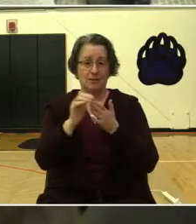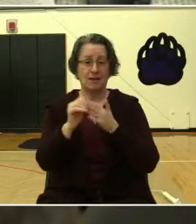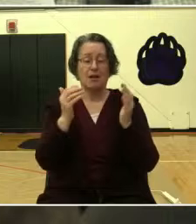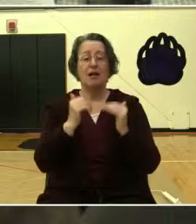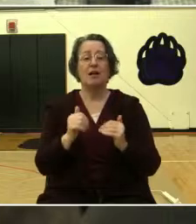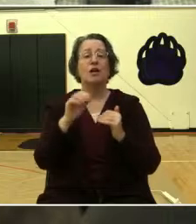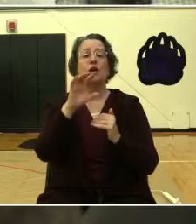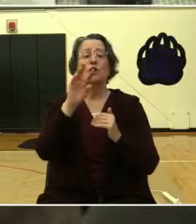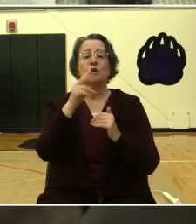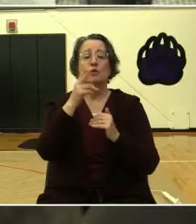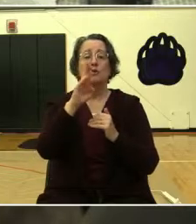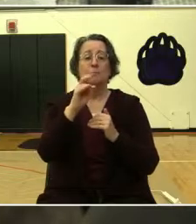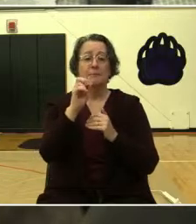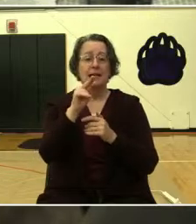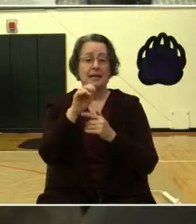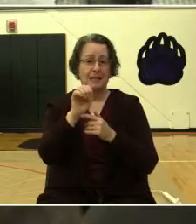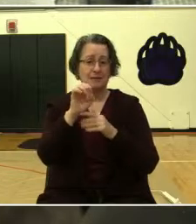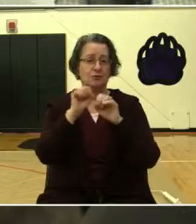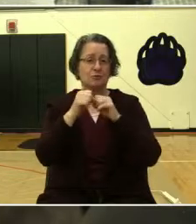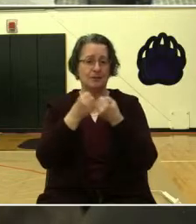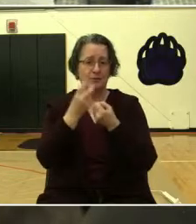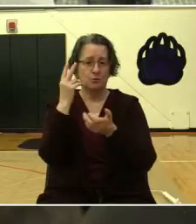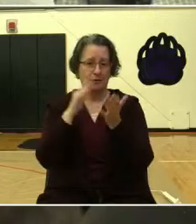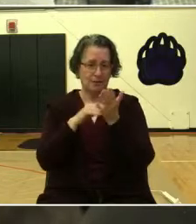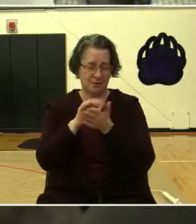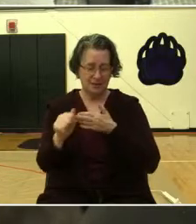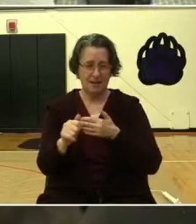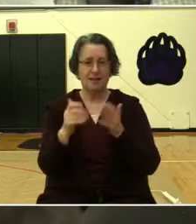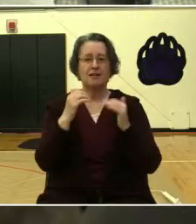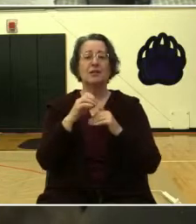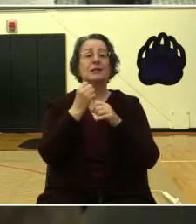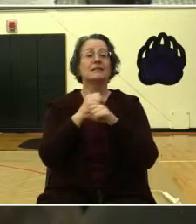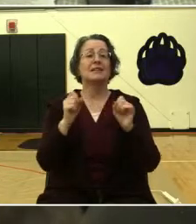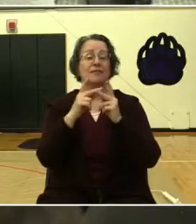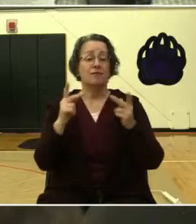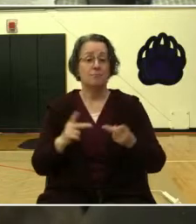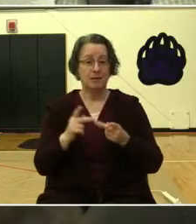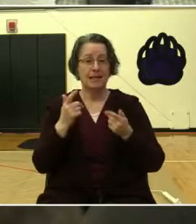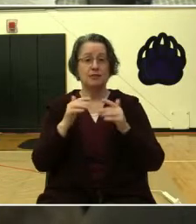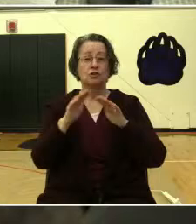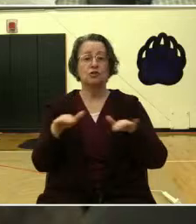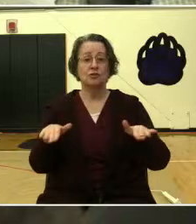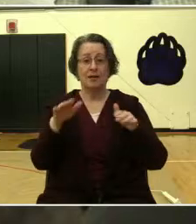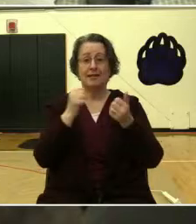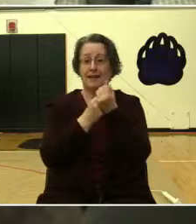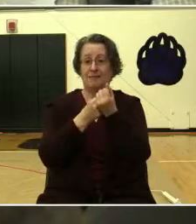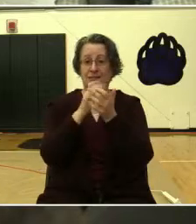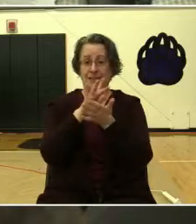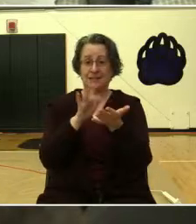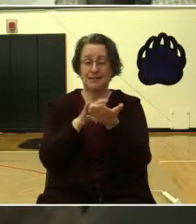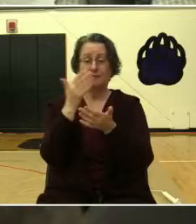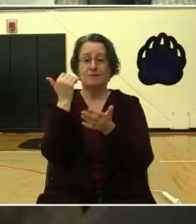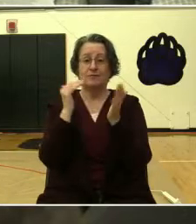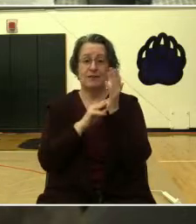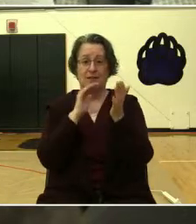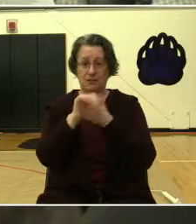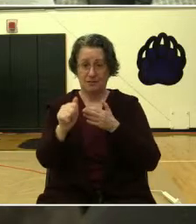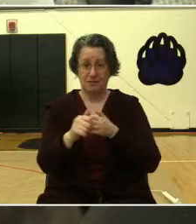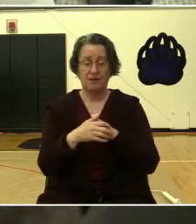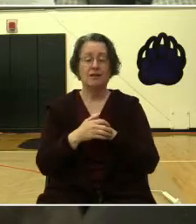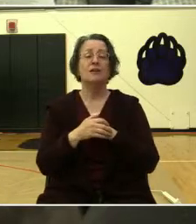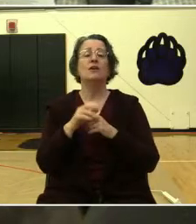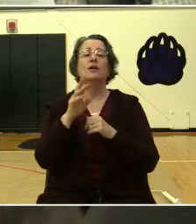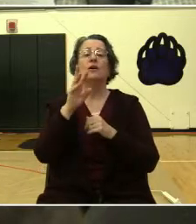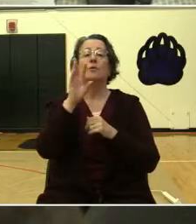Humane Society $2,000 Windham County safe place Child Advocacy Center $115,000